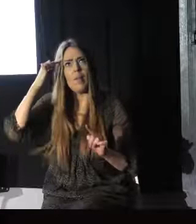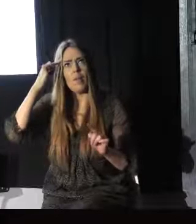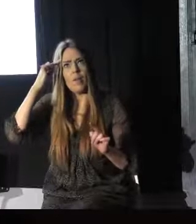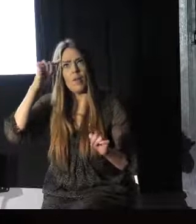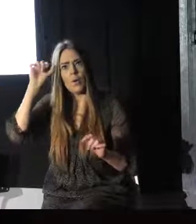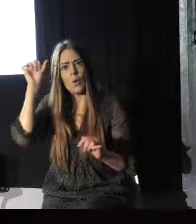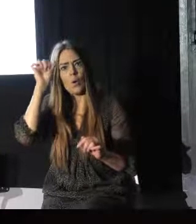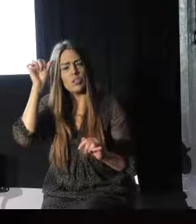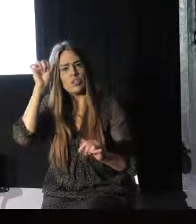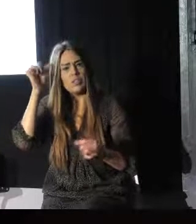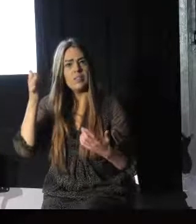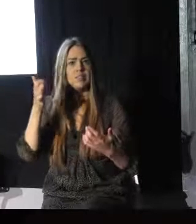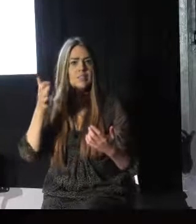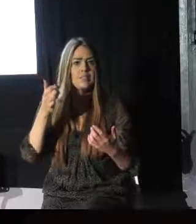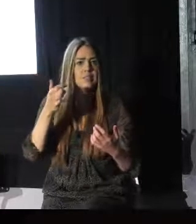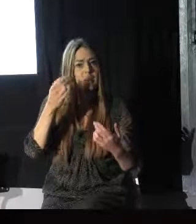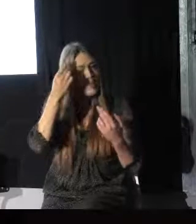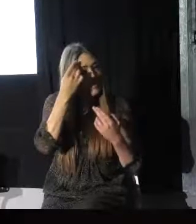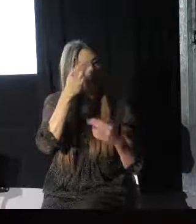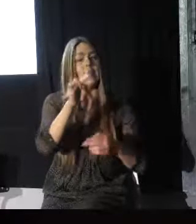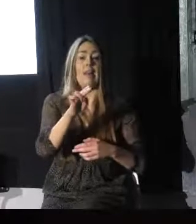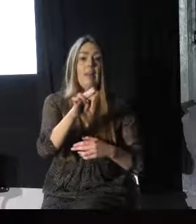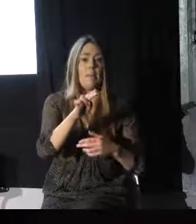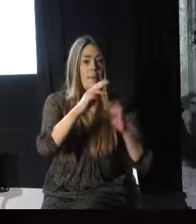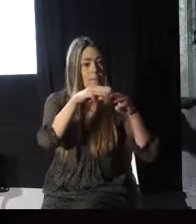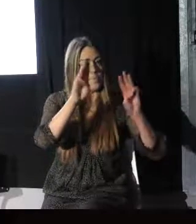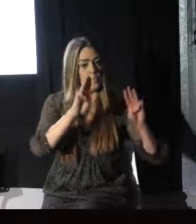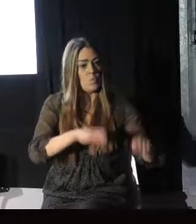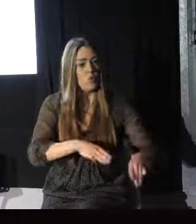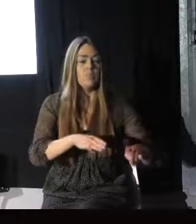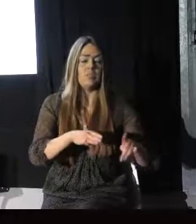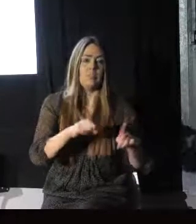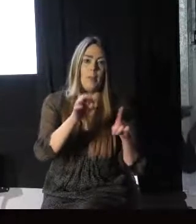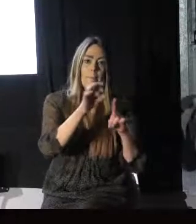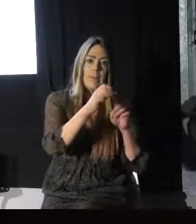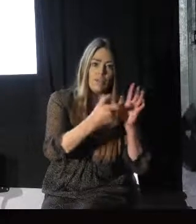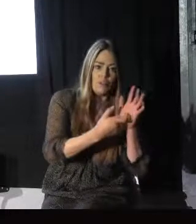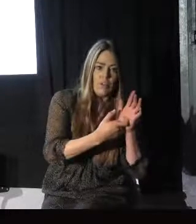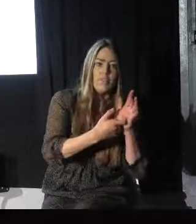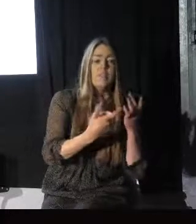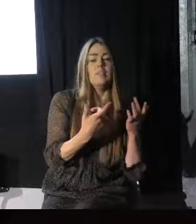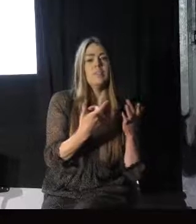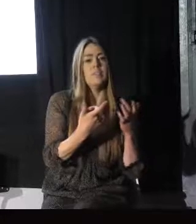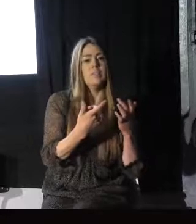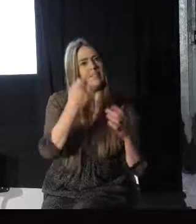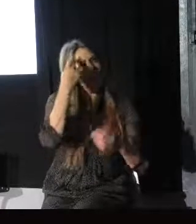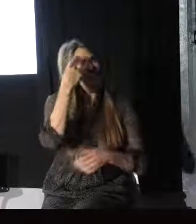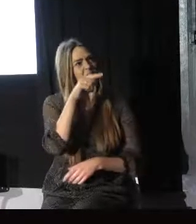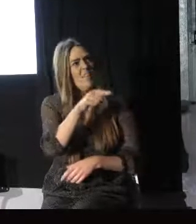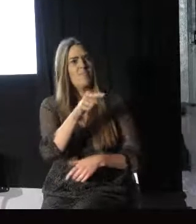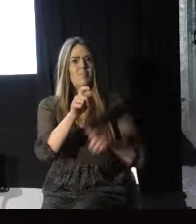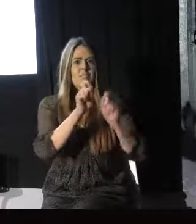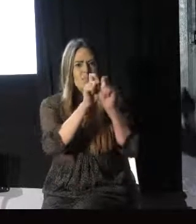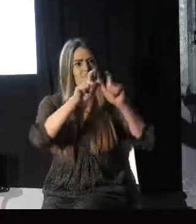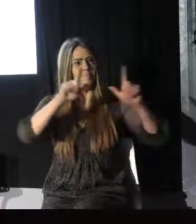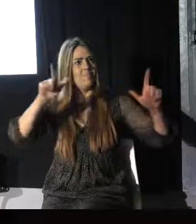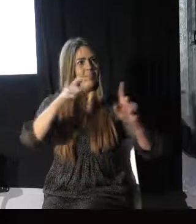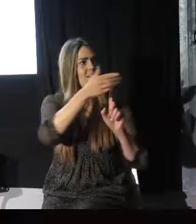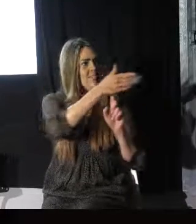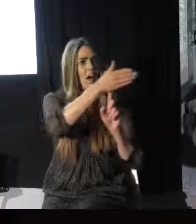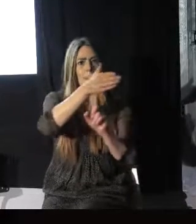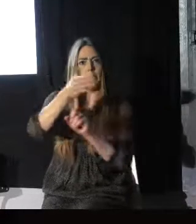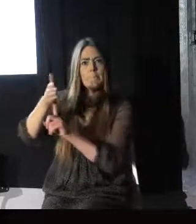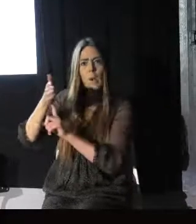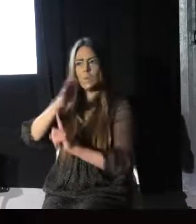between the naming of the museum after Augustus Henry Lane Fox Pitt Rivers, named to such a degree that he's even on the signposts around